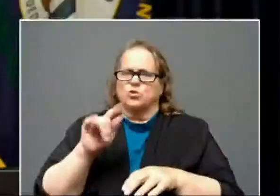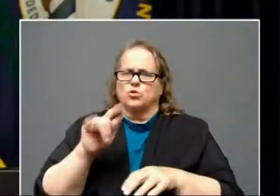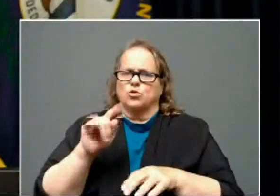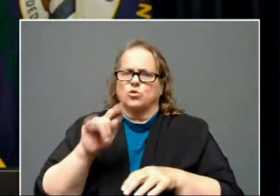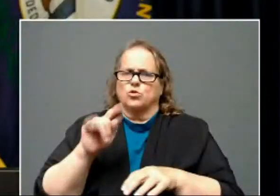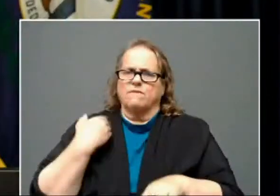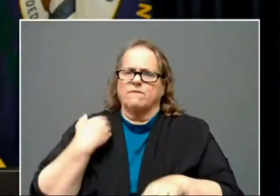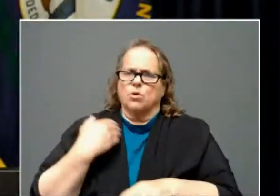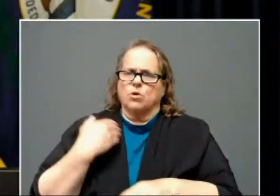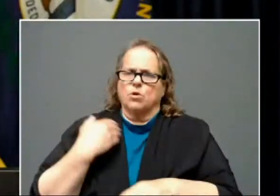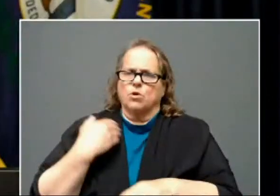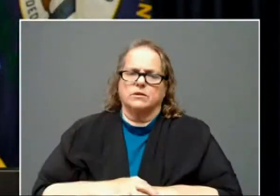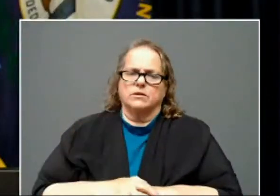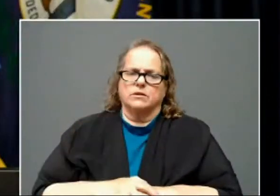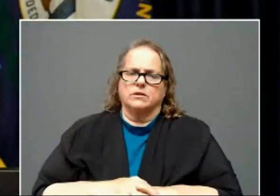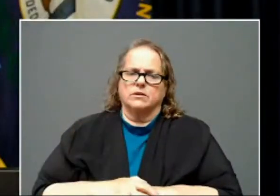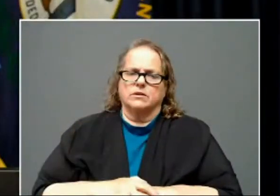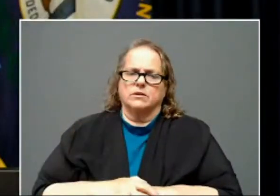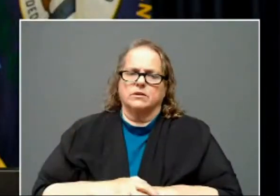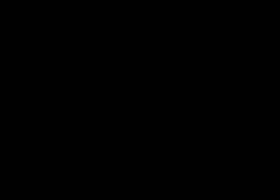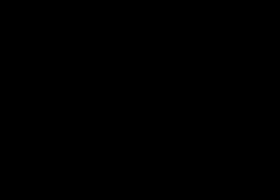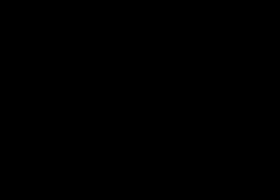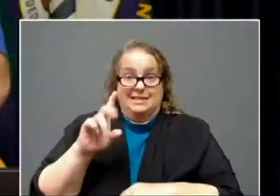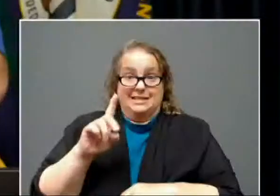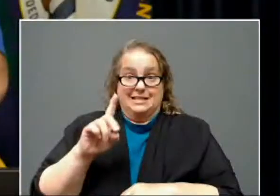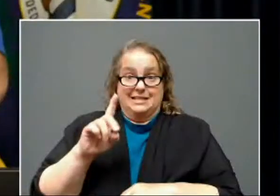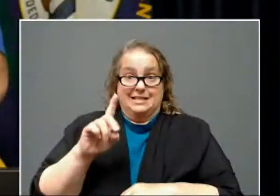Well, so the CDC